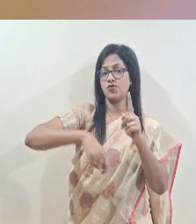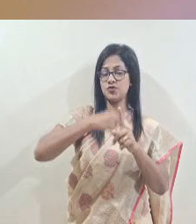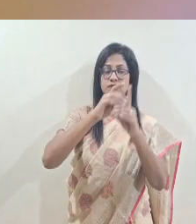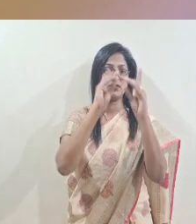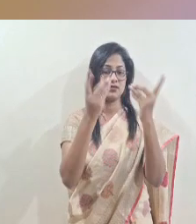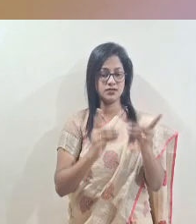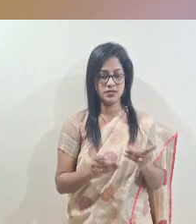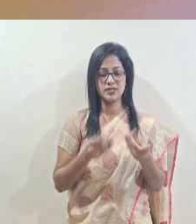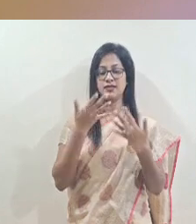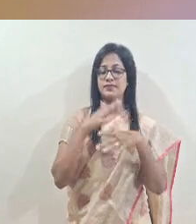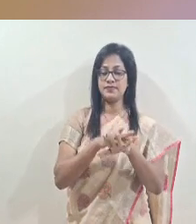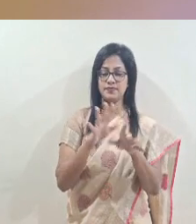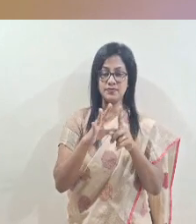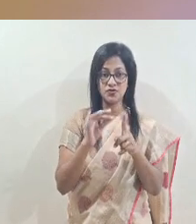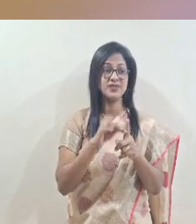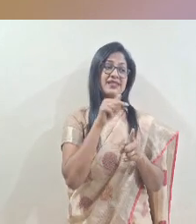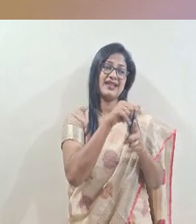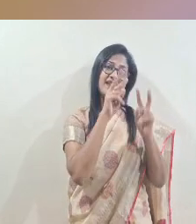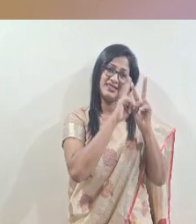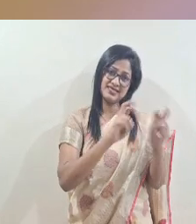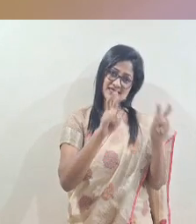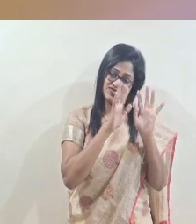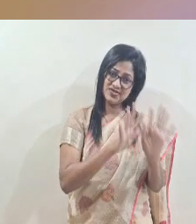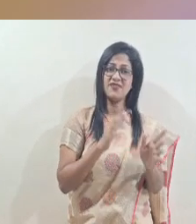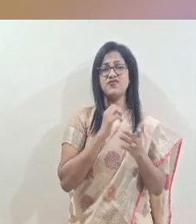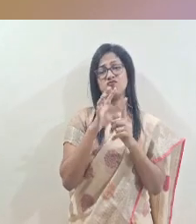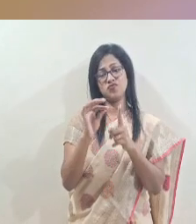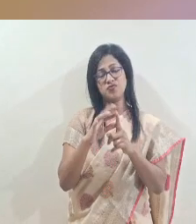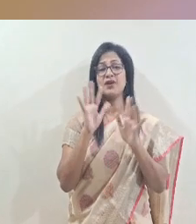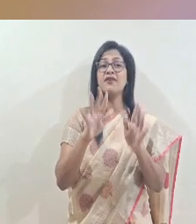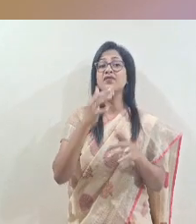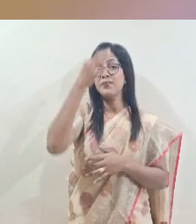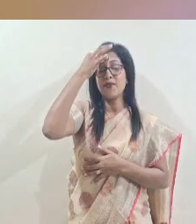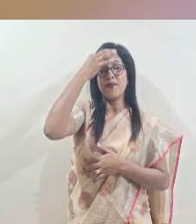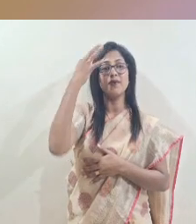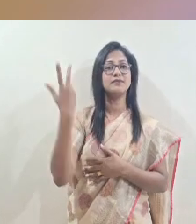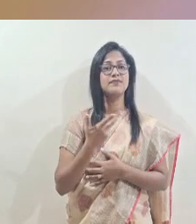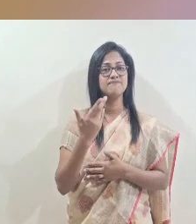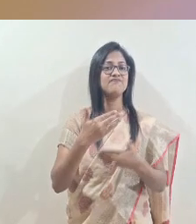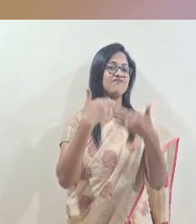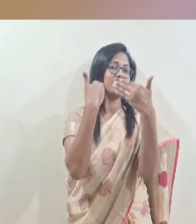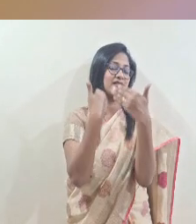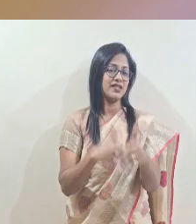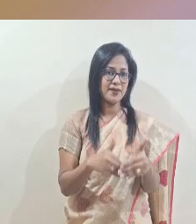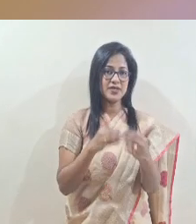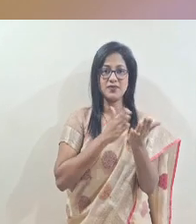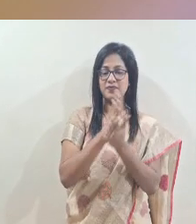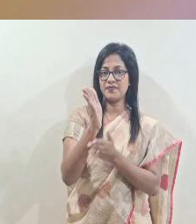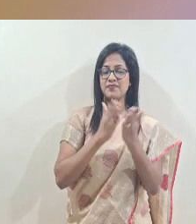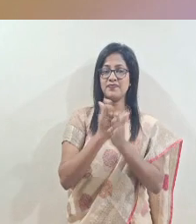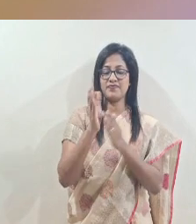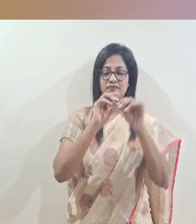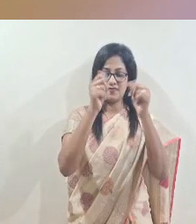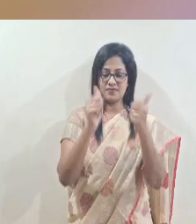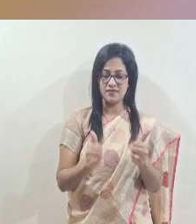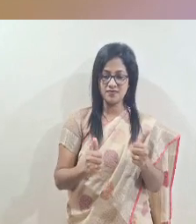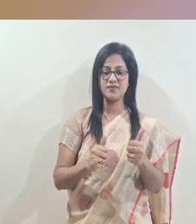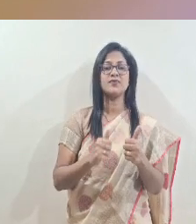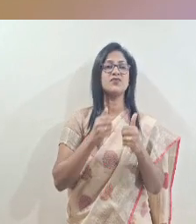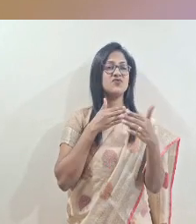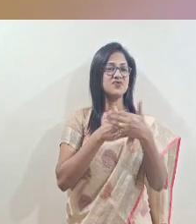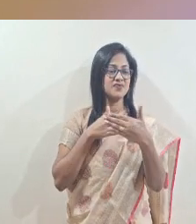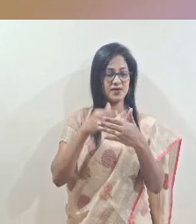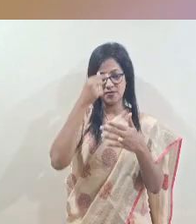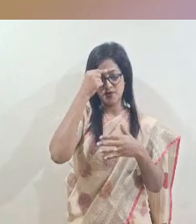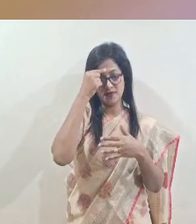there have been research, there have been practice, then what is the issue? So we have the constraints and methodological challenges here. You can see